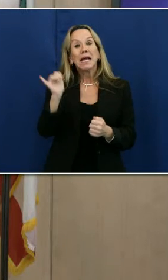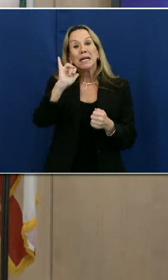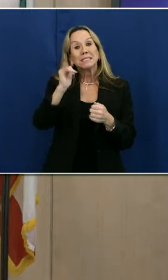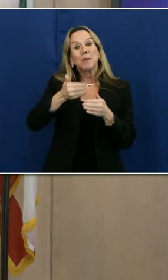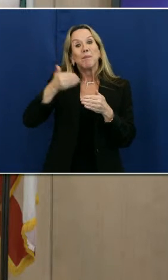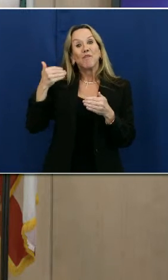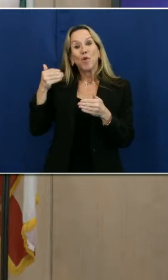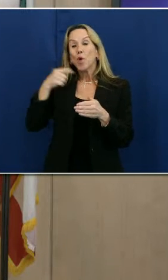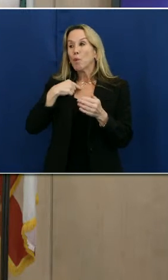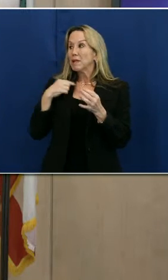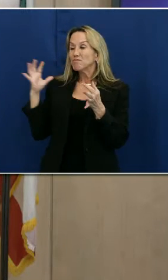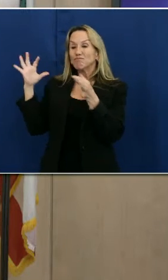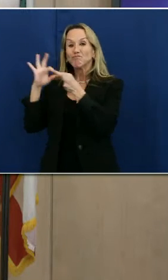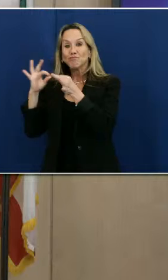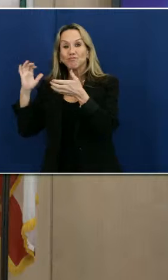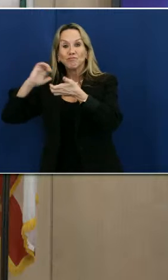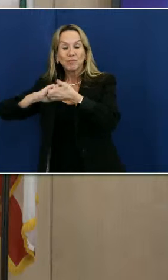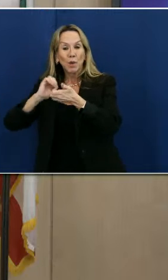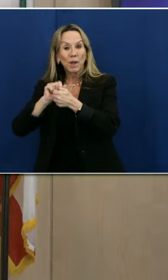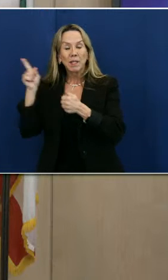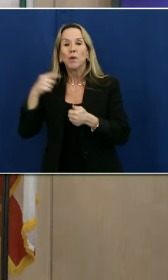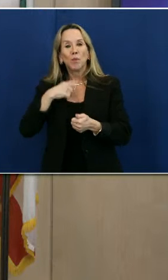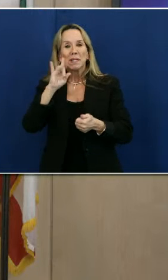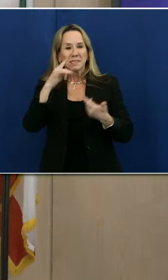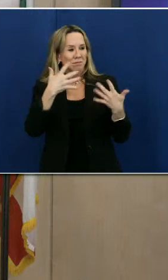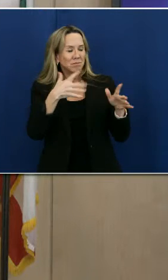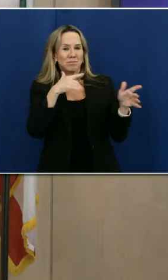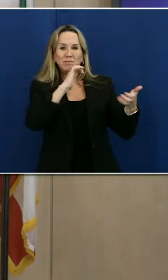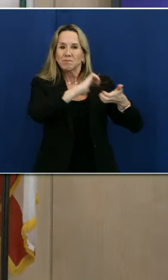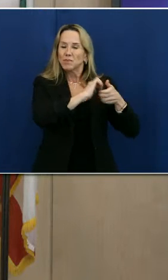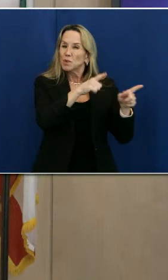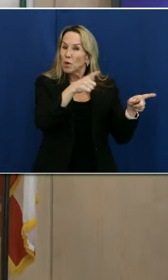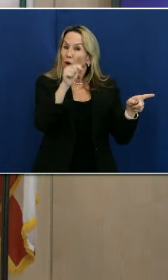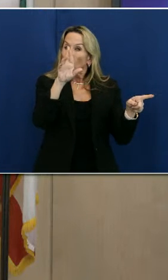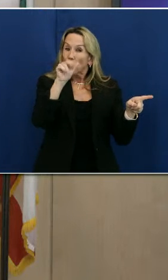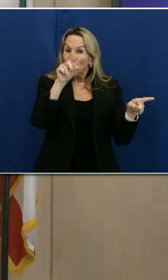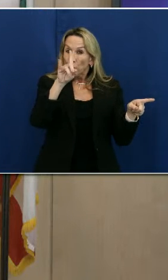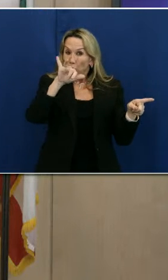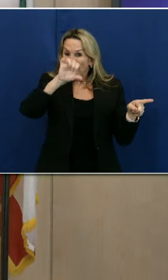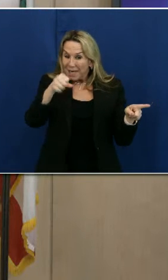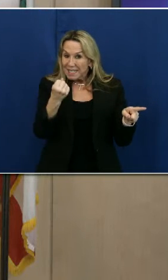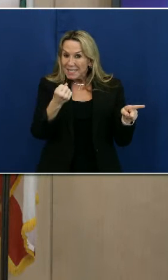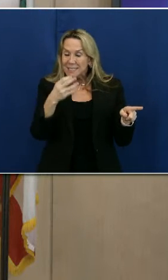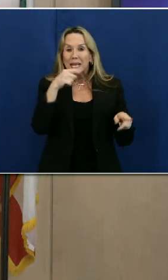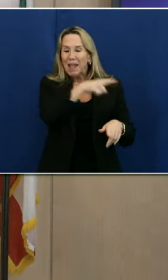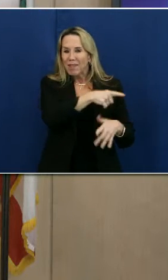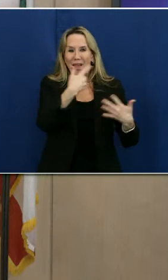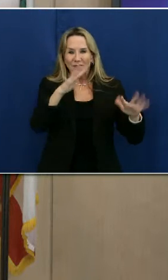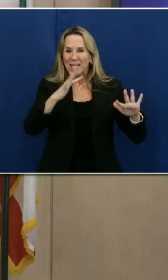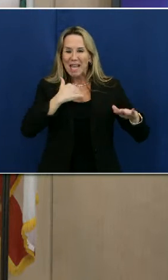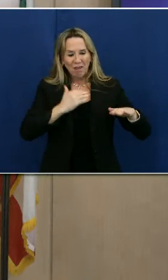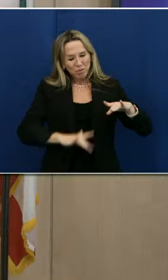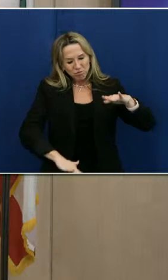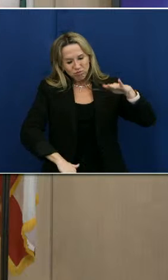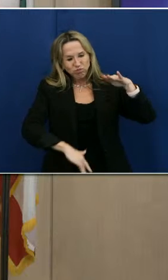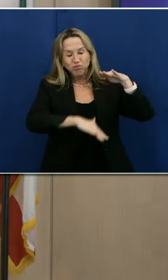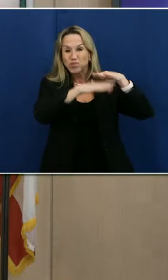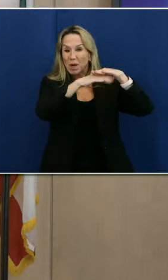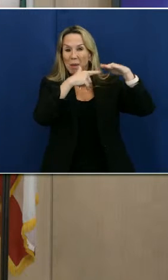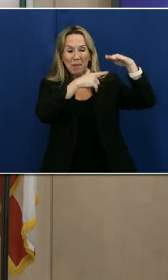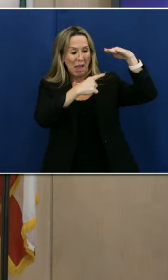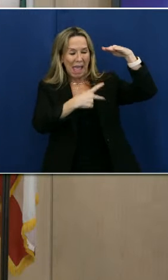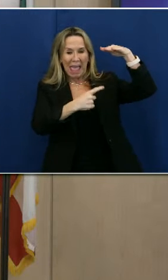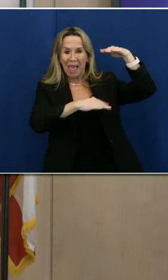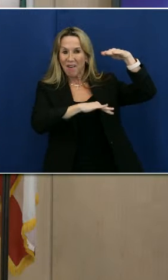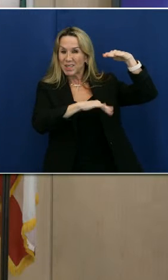Children's Network, our great partner, Rady's, they have also built the capacity and have not met that capacity. They're about maybe even half